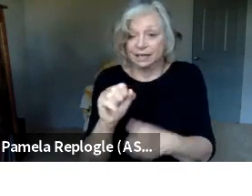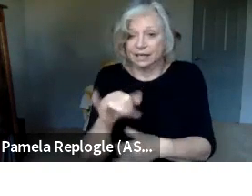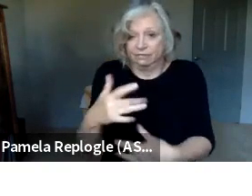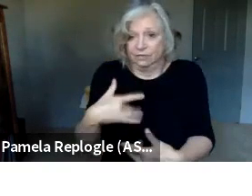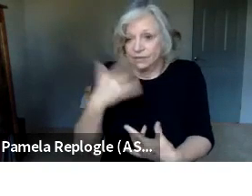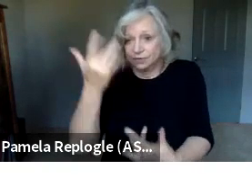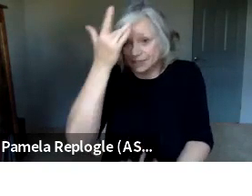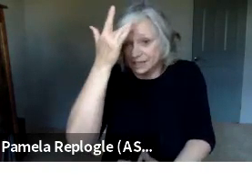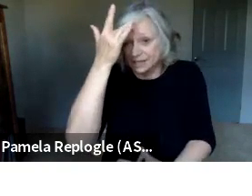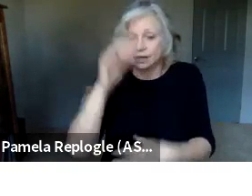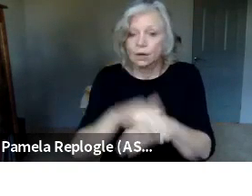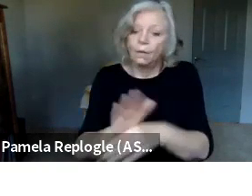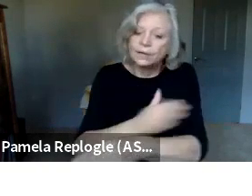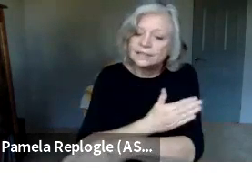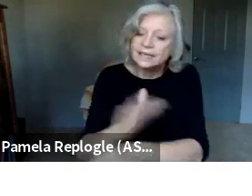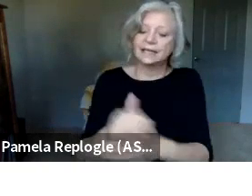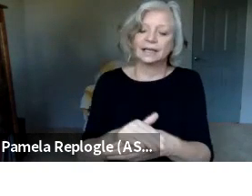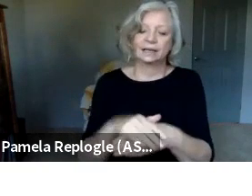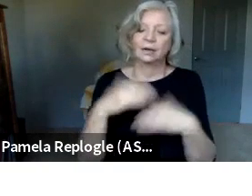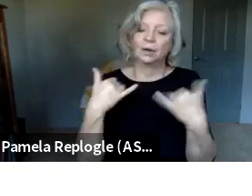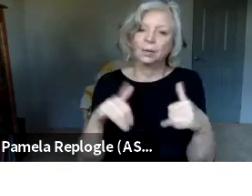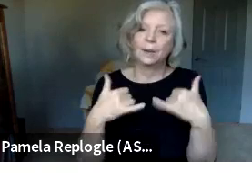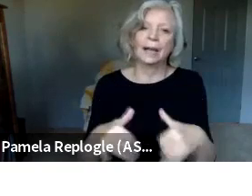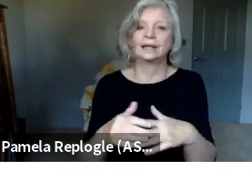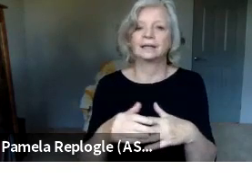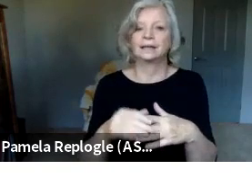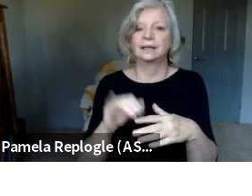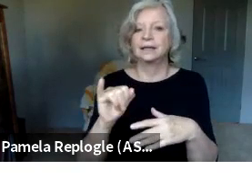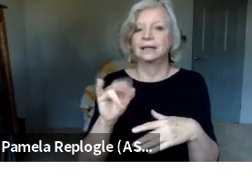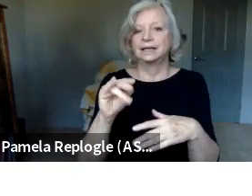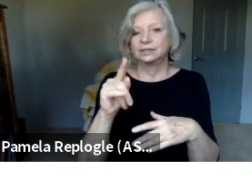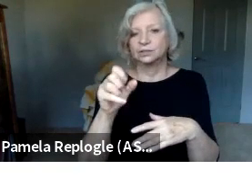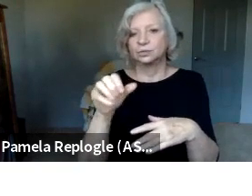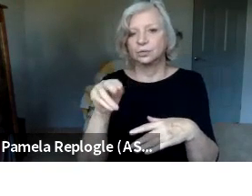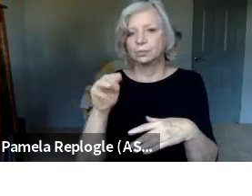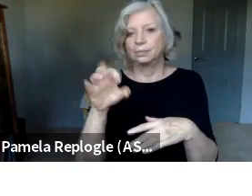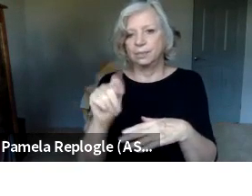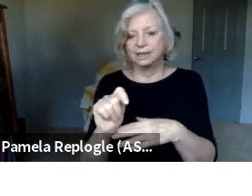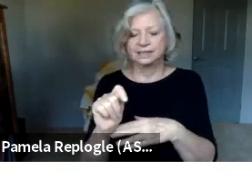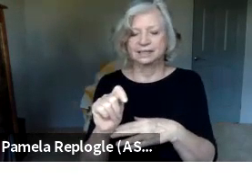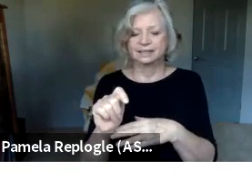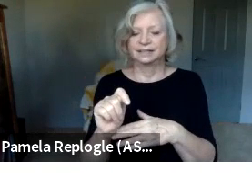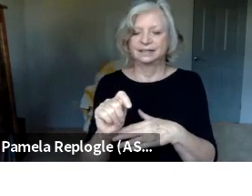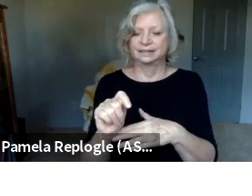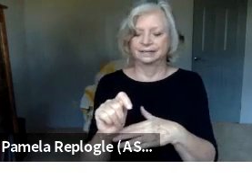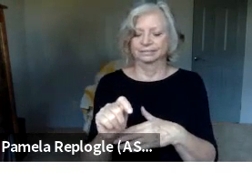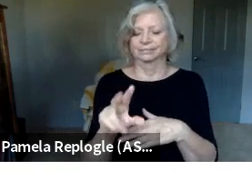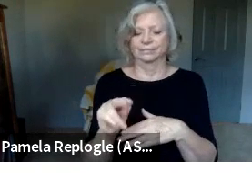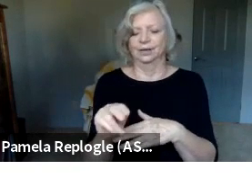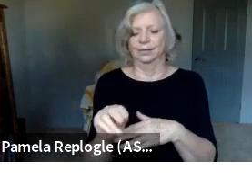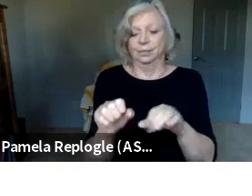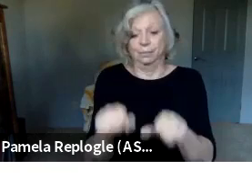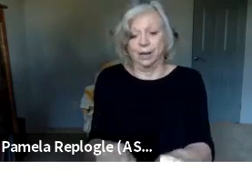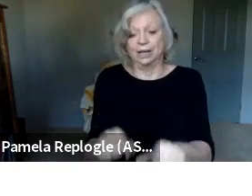perform, whether it's singing or playing any instrument, because there's a chance that it could be COVID or any other infection that could